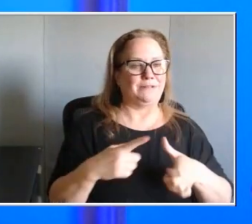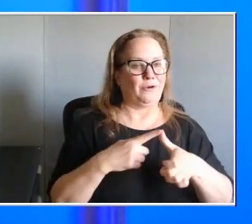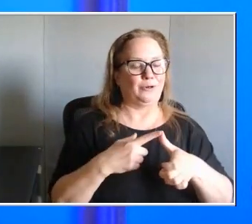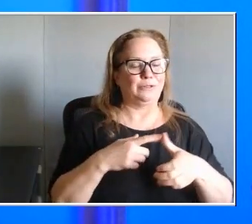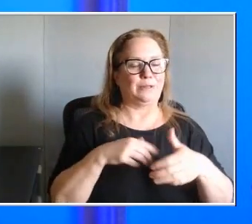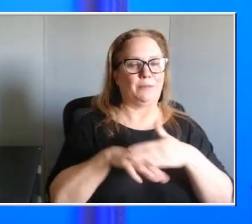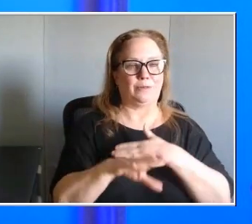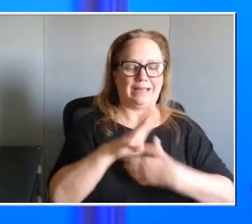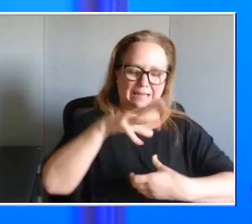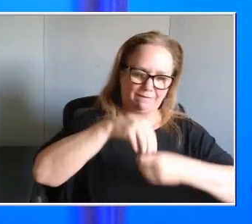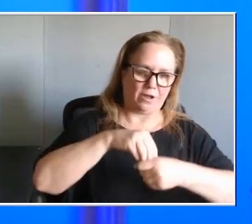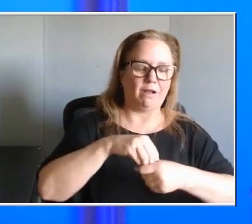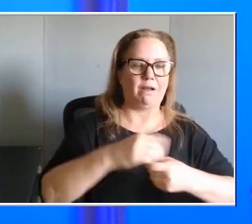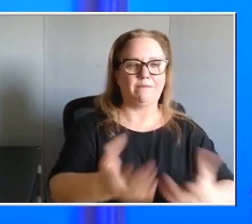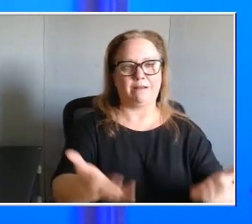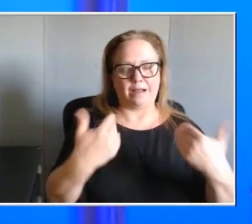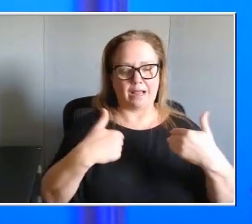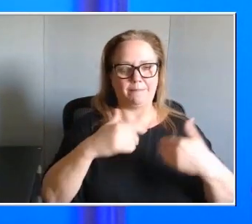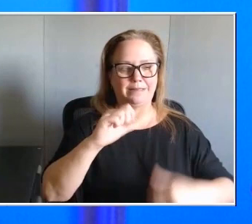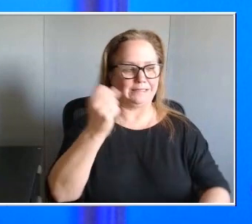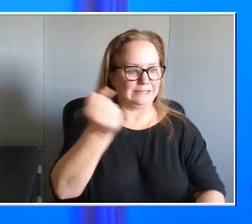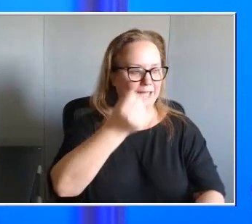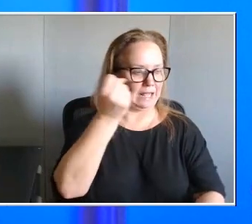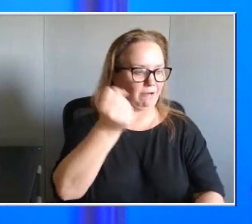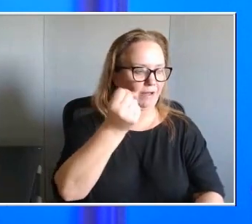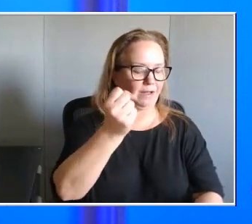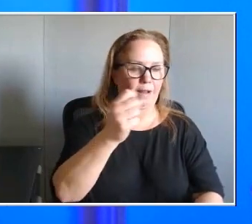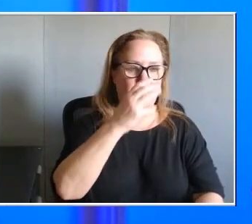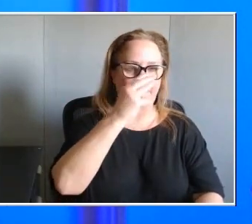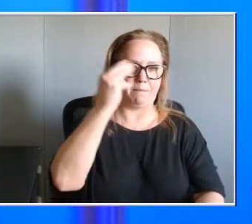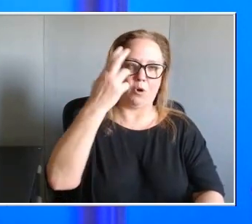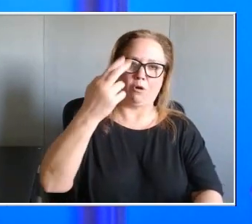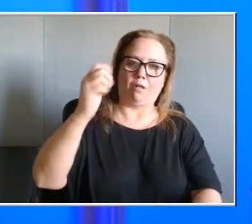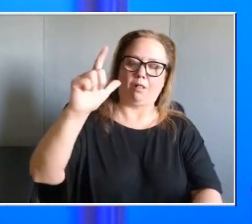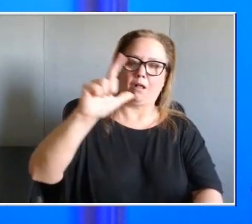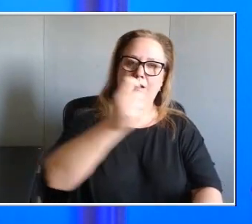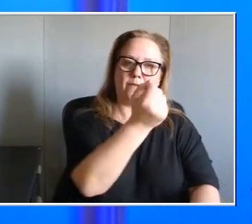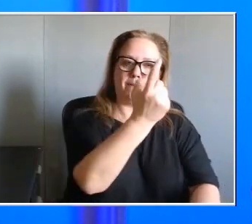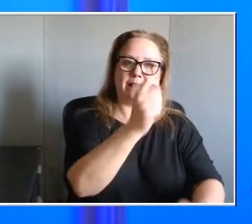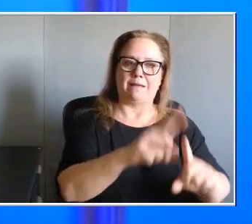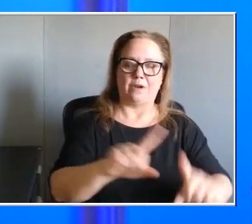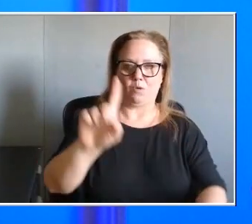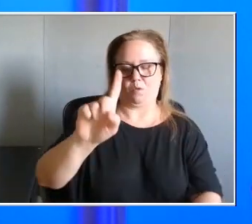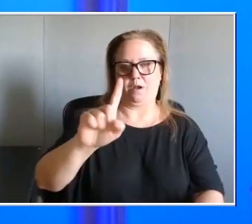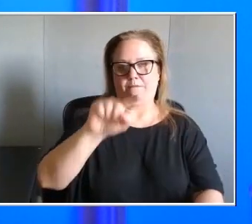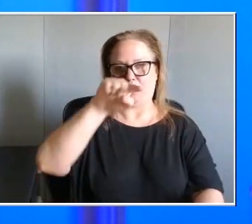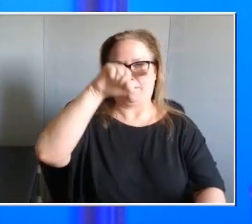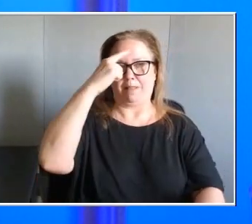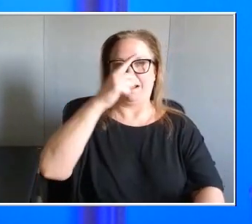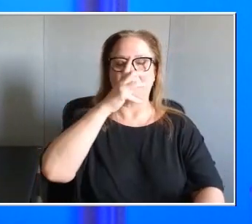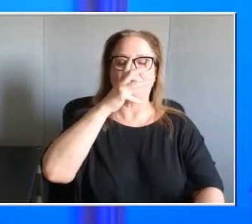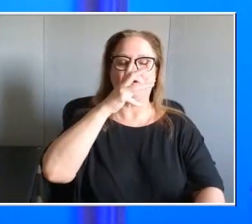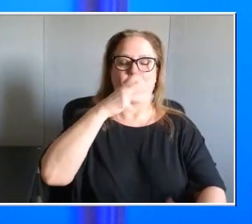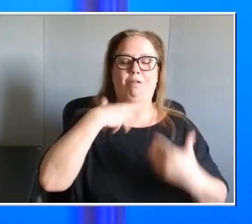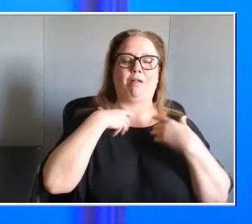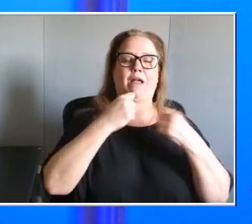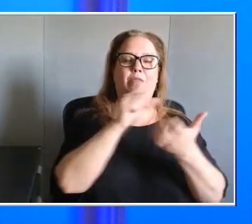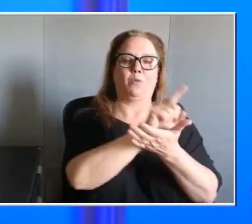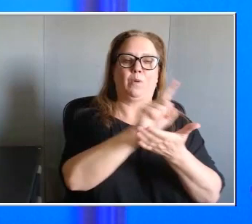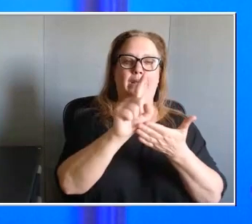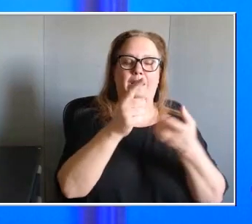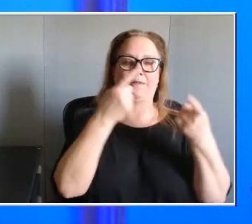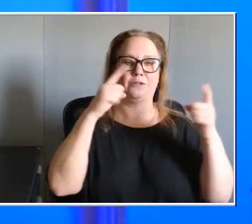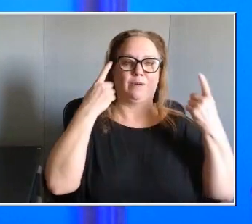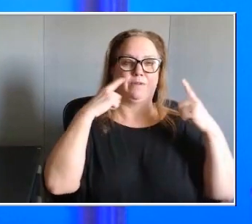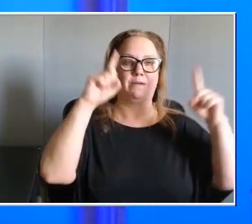then get involved. Come out on Saturday. We'll be at Memorial Hall from 11 to 1 for our Black Maternal Health Week event. We have a proclamation